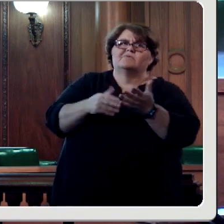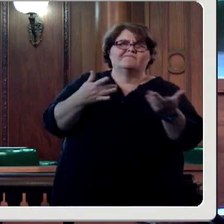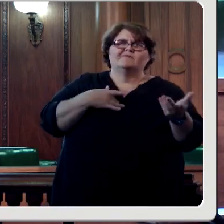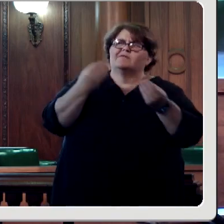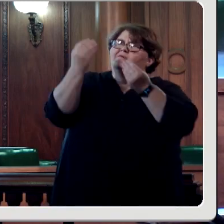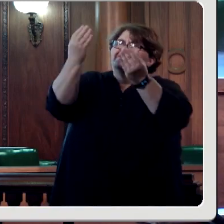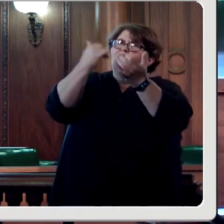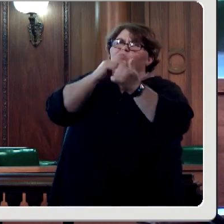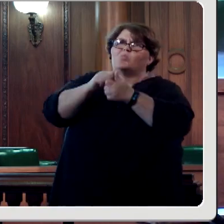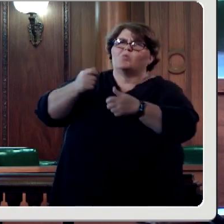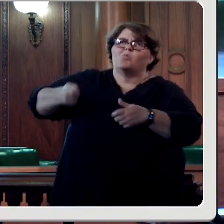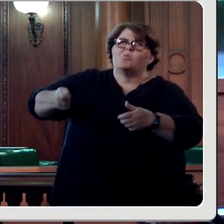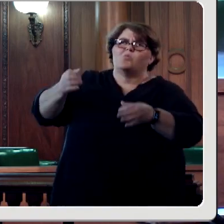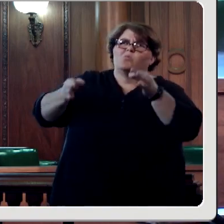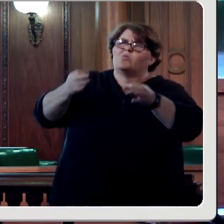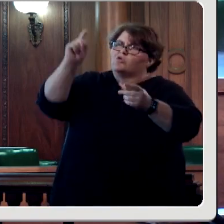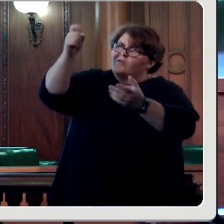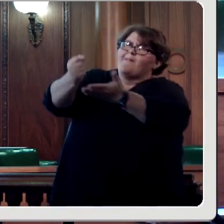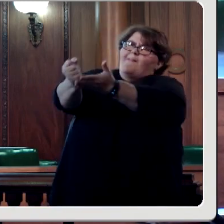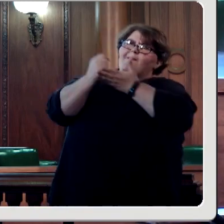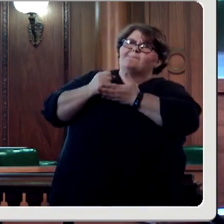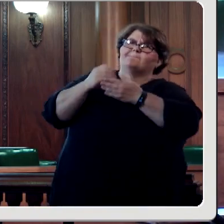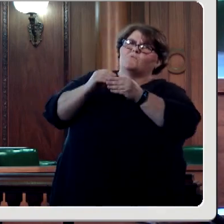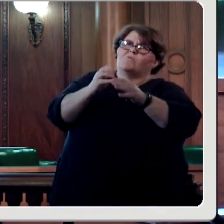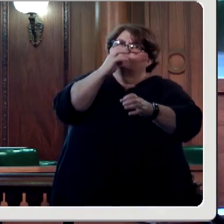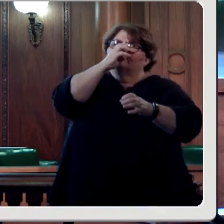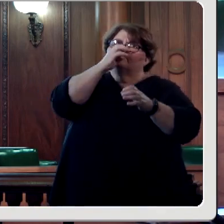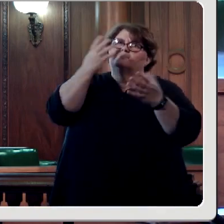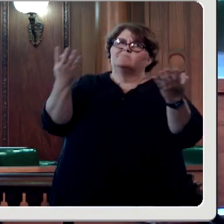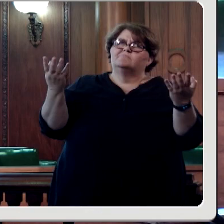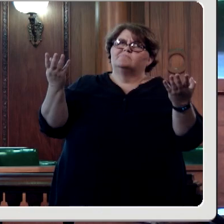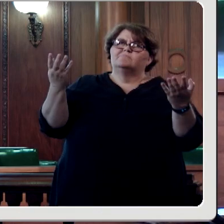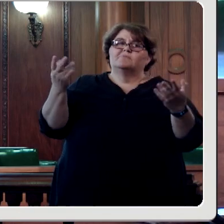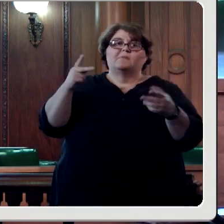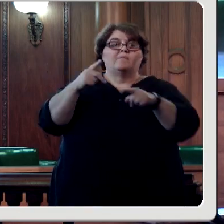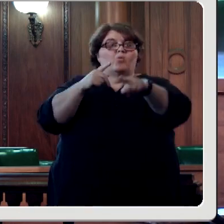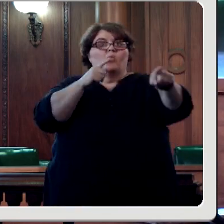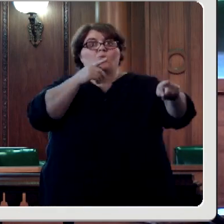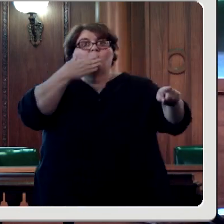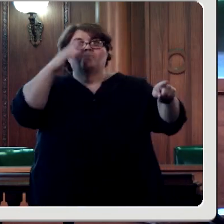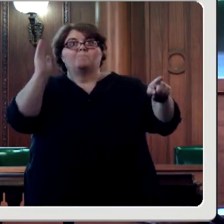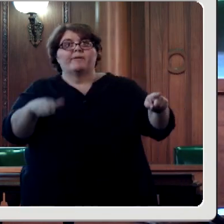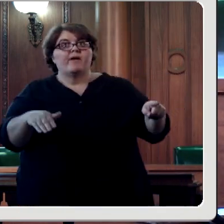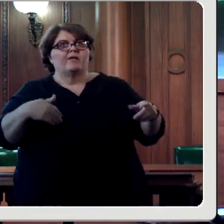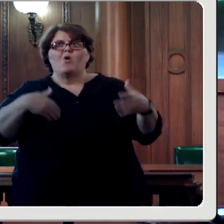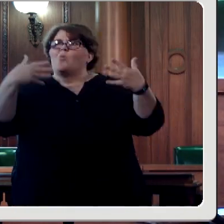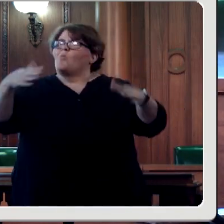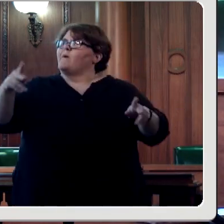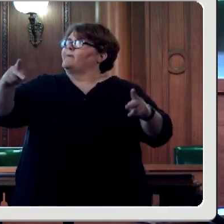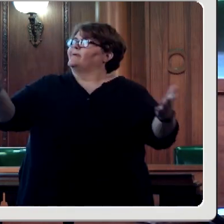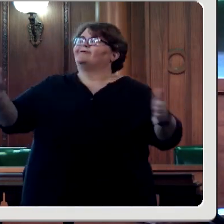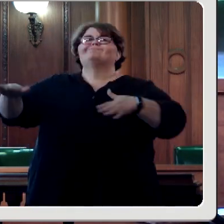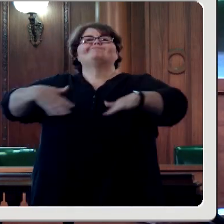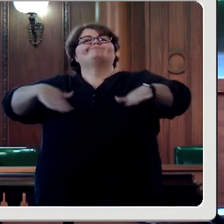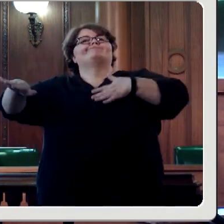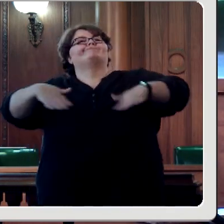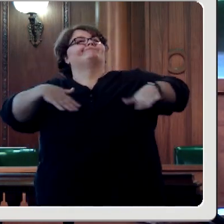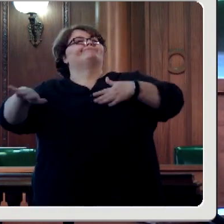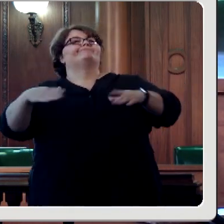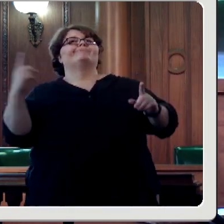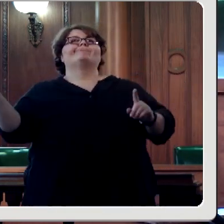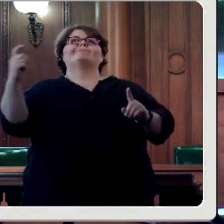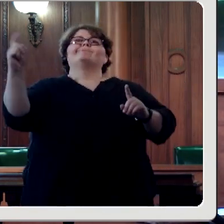judges. These are bad individuals that should not be on my streets or my neighborhoods, your streets, your